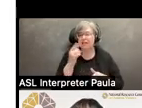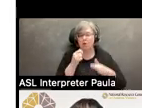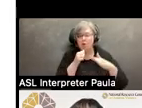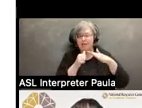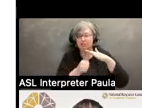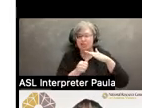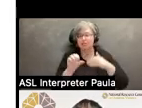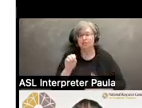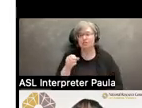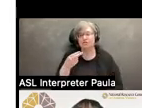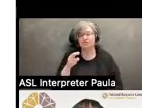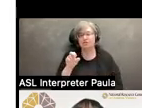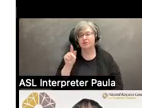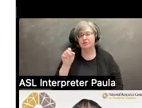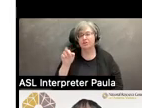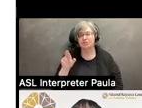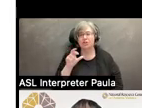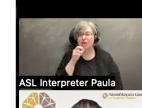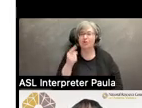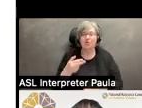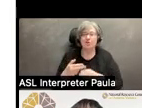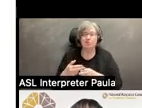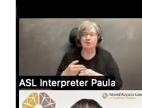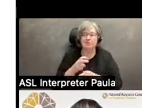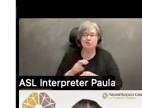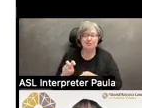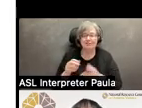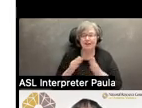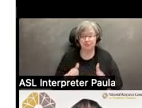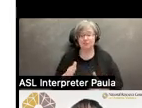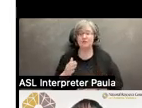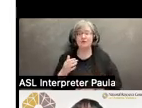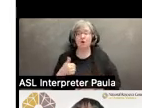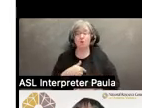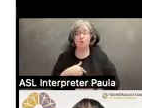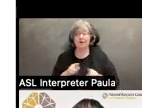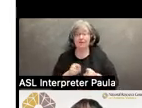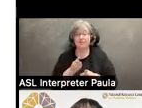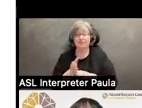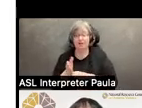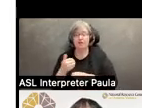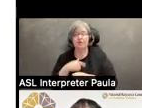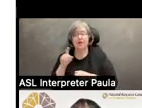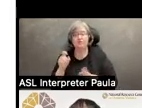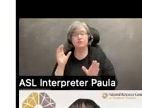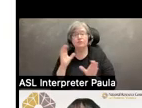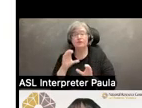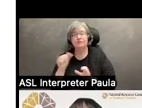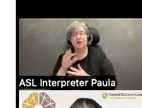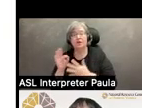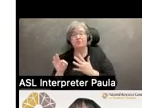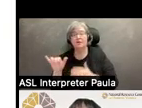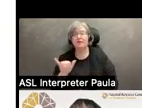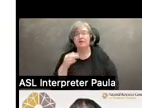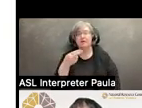transitional housing. And also because we as a field, we need to move to other options. As Heidi